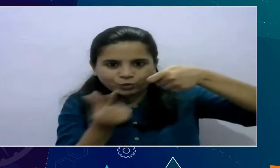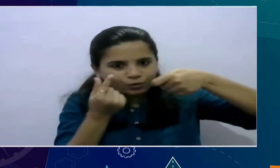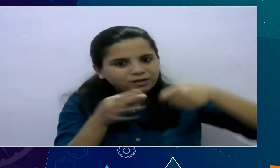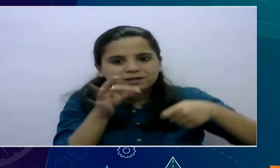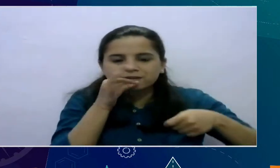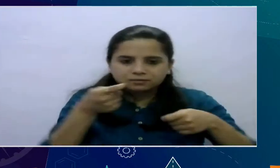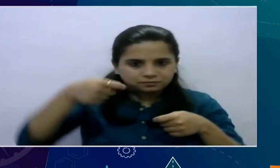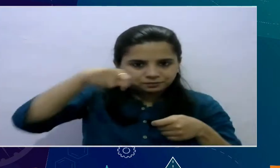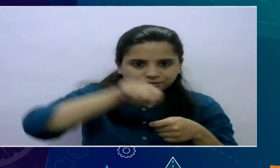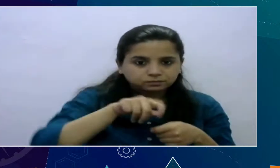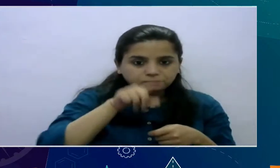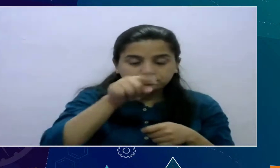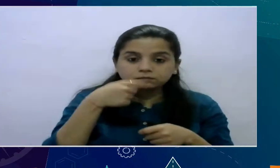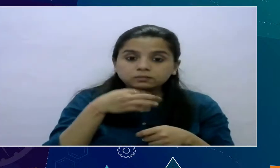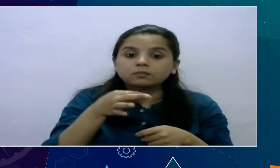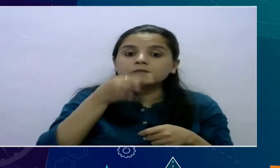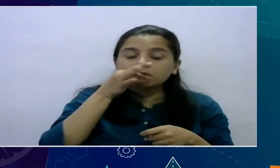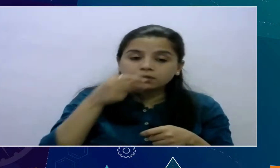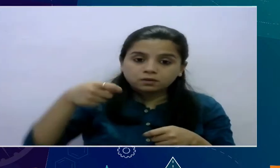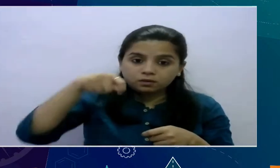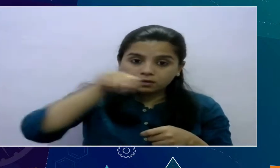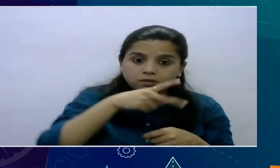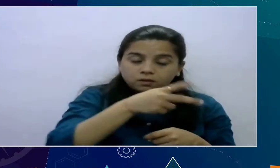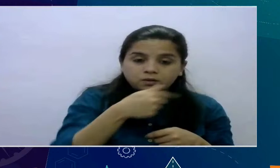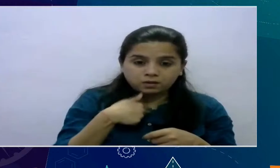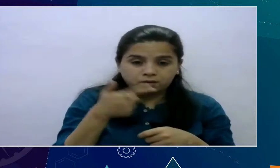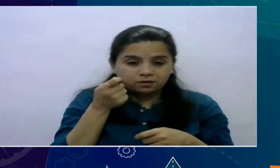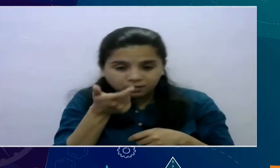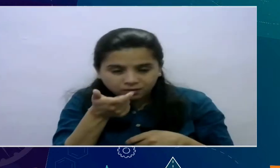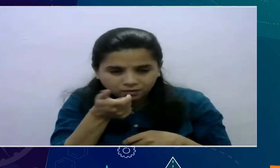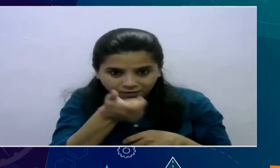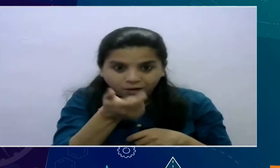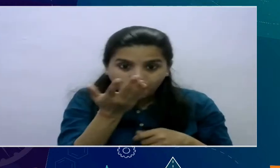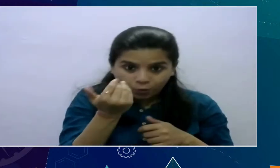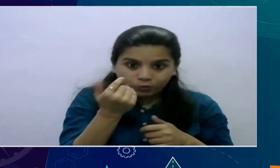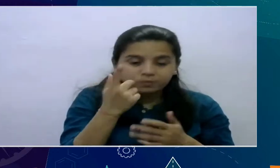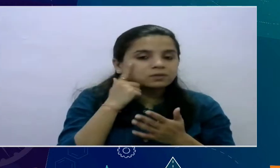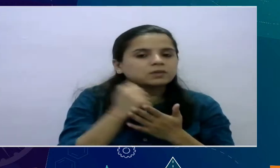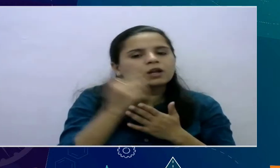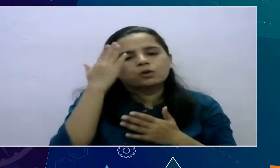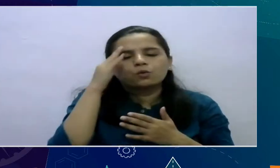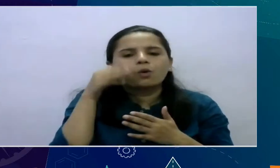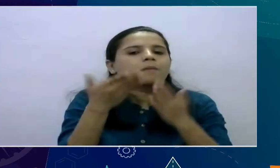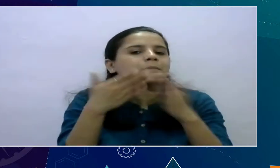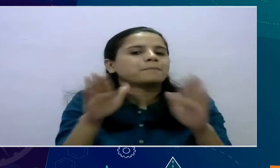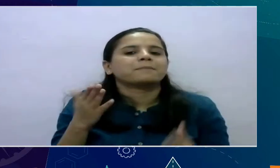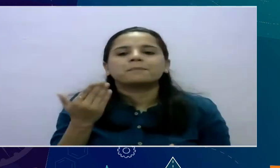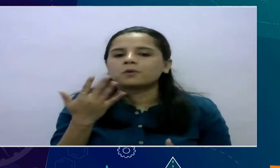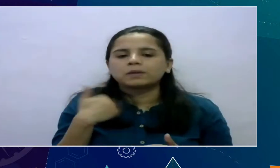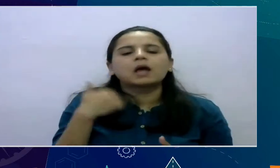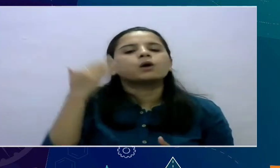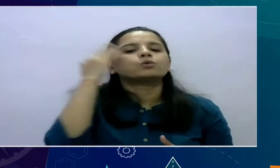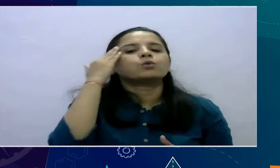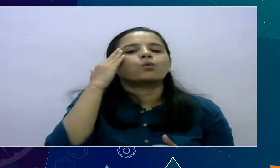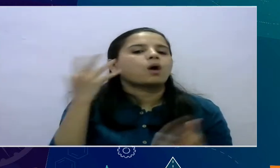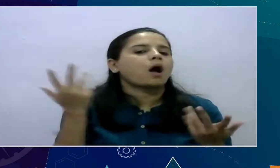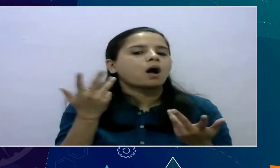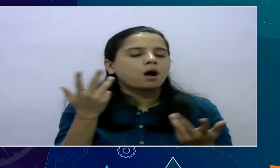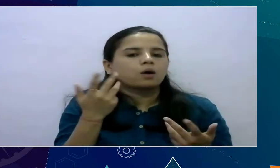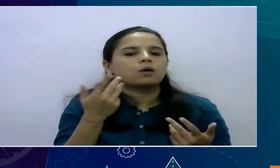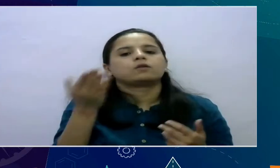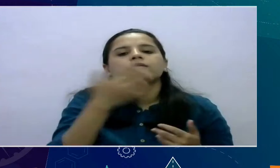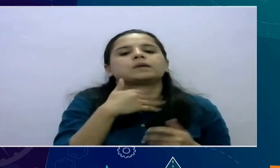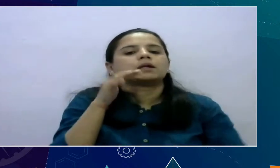never try to strain a cup of coffee because you know that it will not be able to separate. So we have those knowledge. Only thing is we are unable